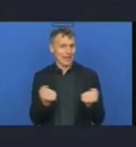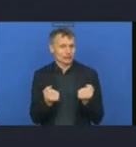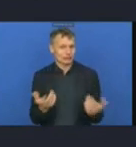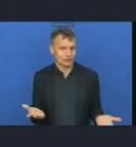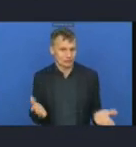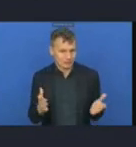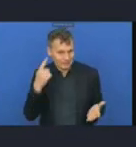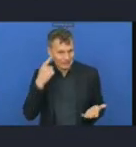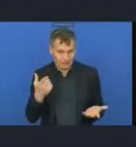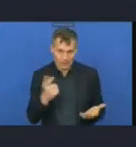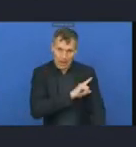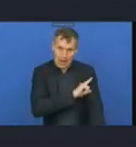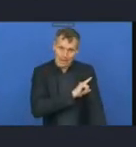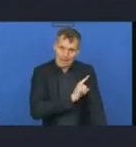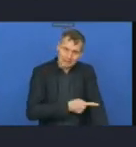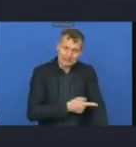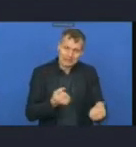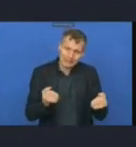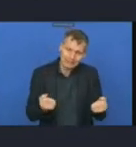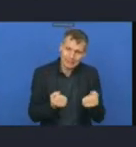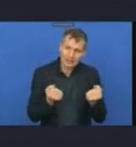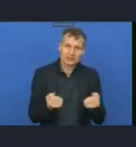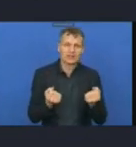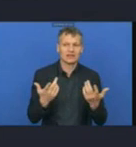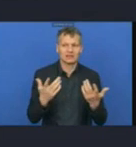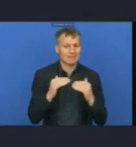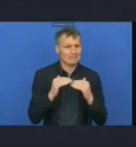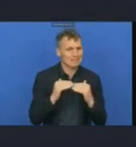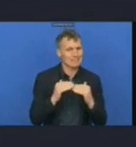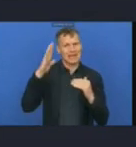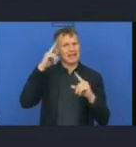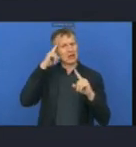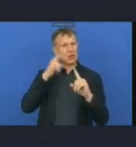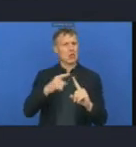the capacity building is the main goal, as we said, is really